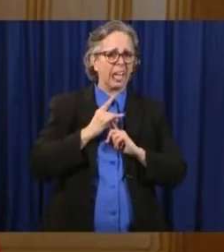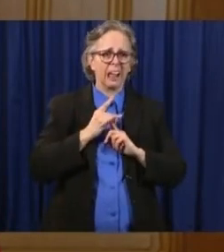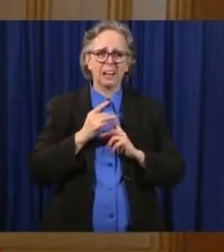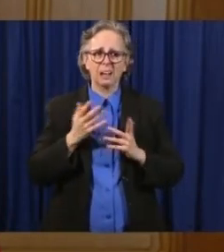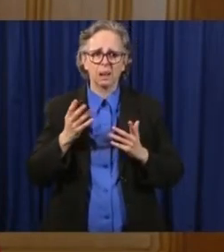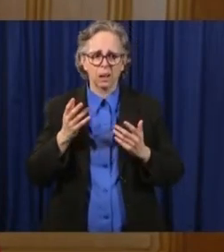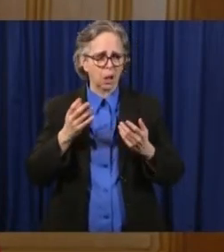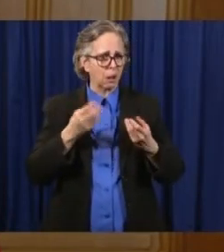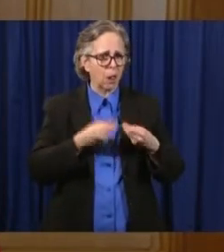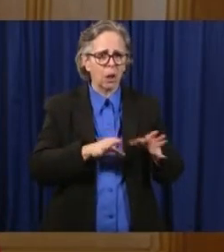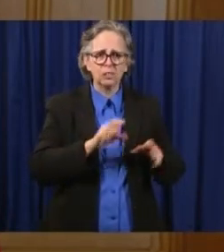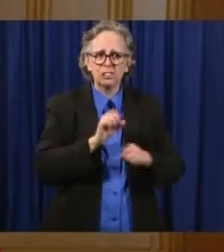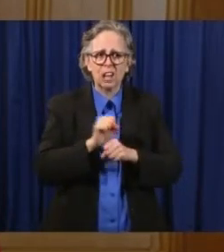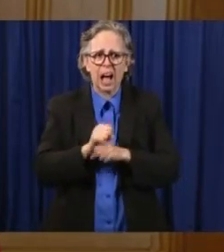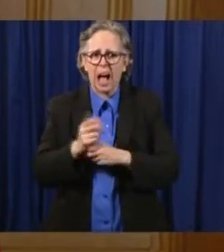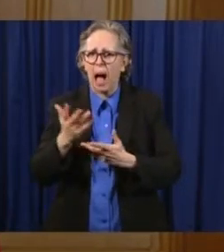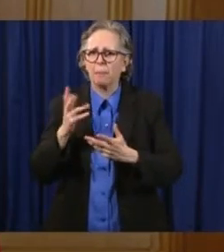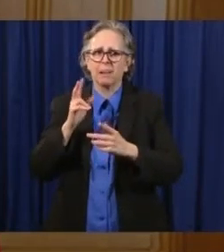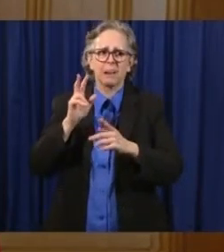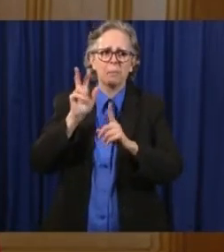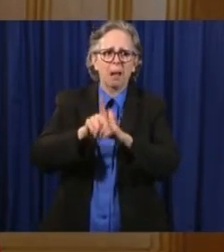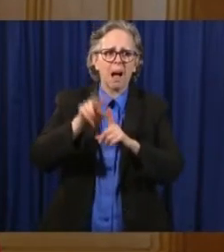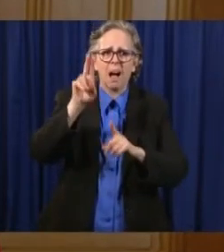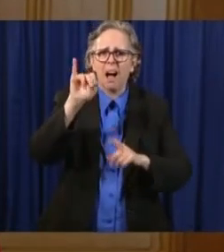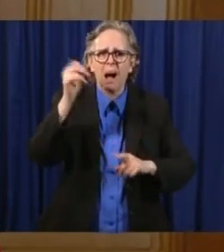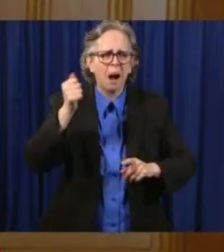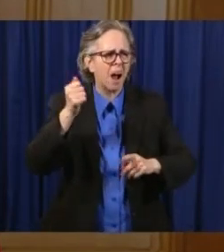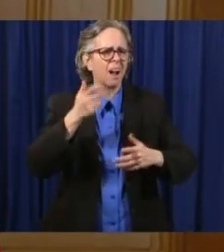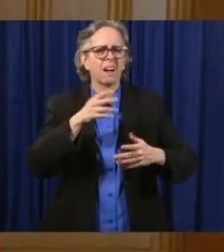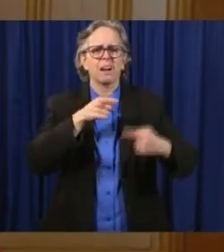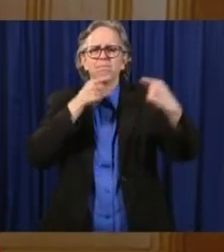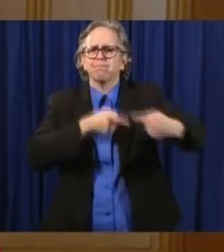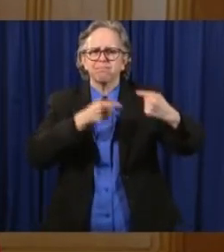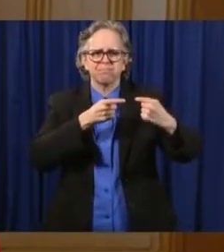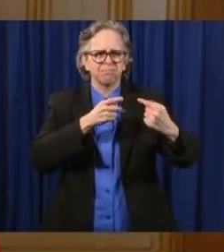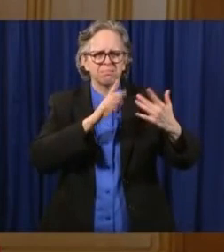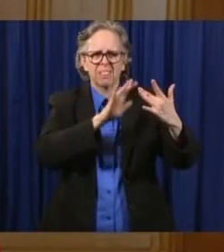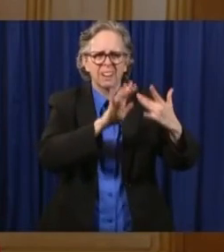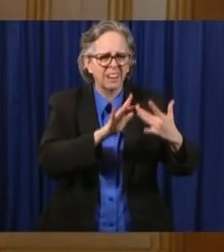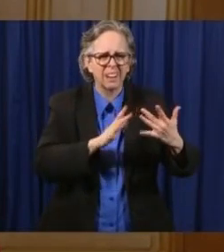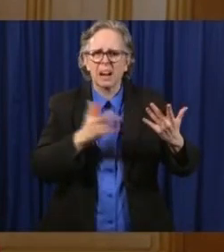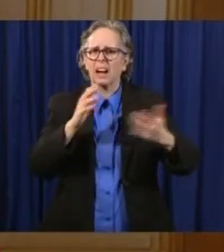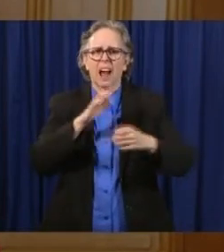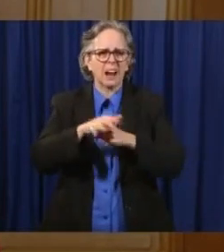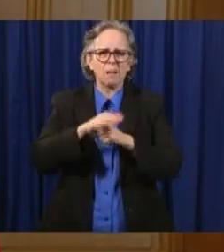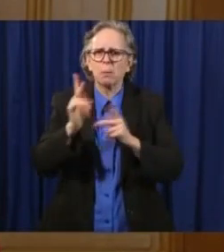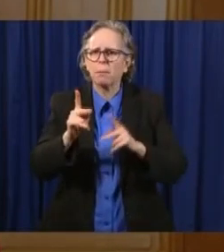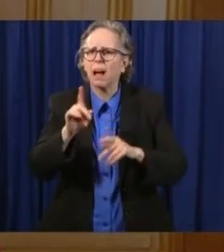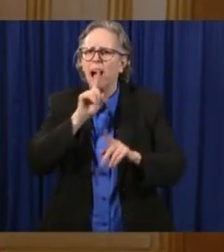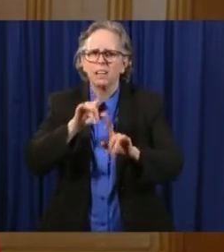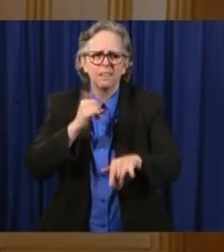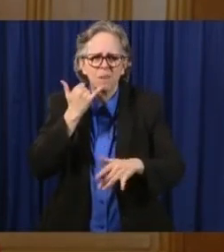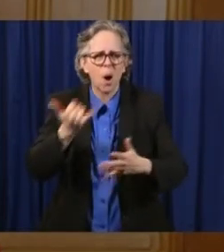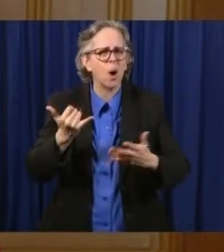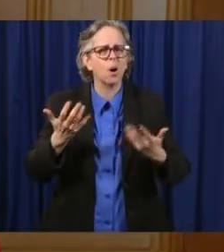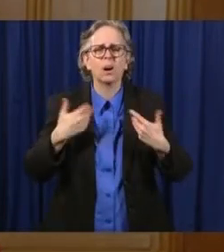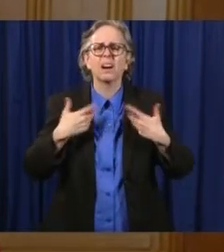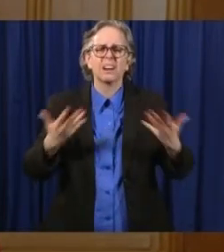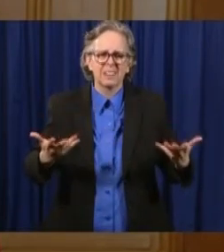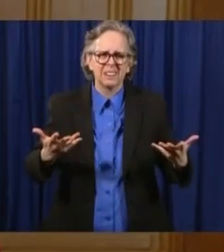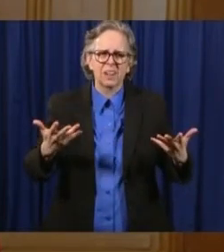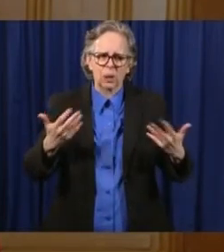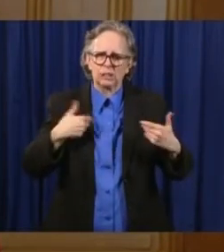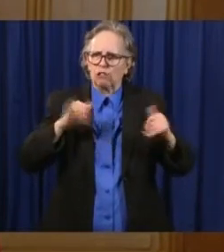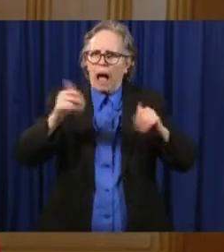benefits, and the system crashes, and we don't have enough people to answer the phone. So we obviously have to surge people in there. The same things,